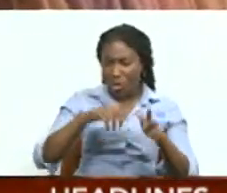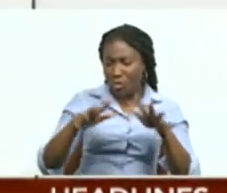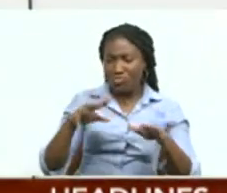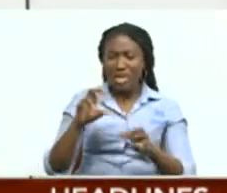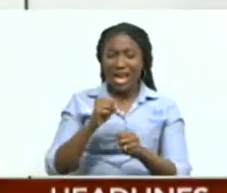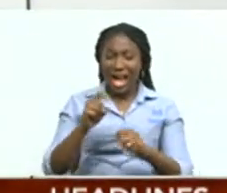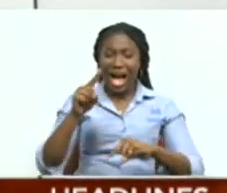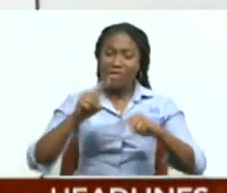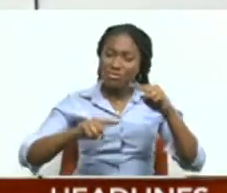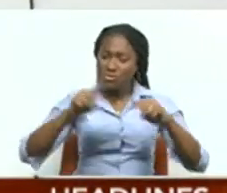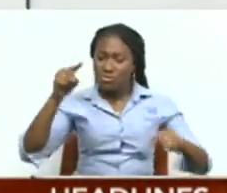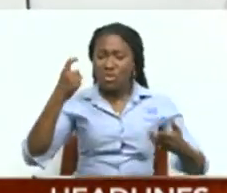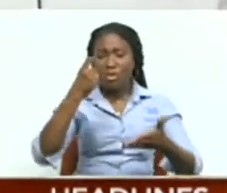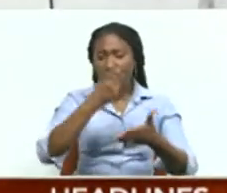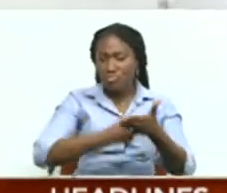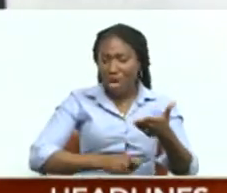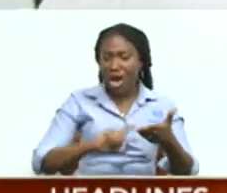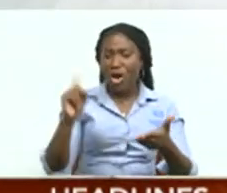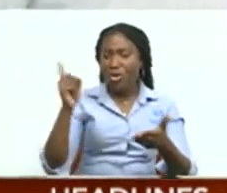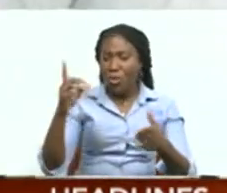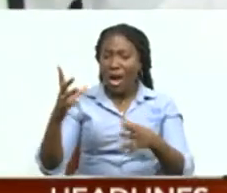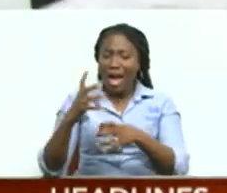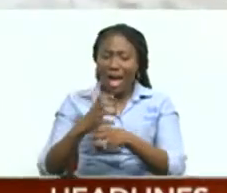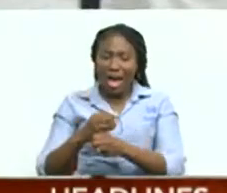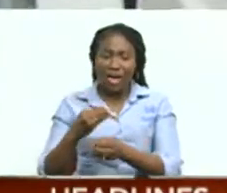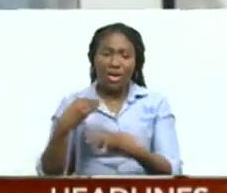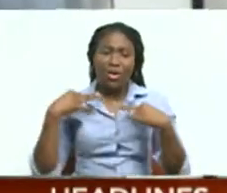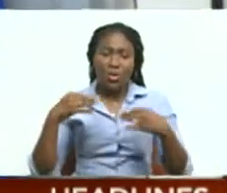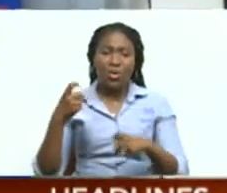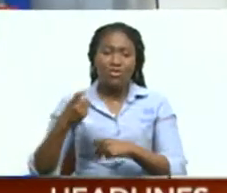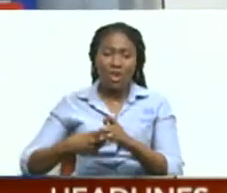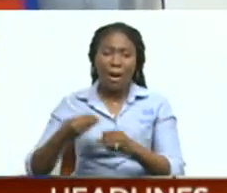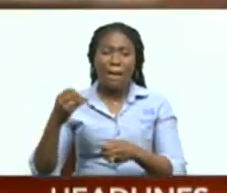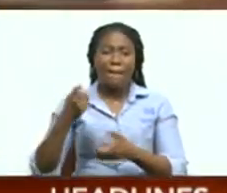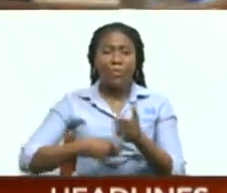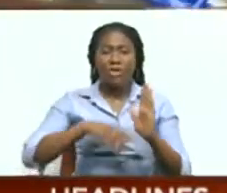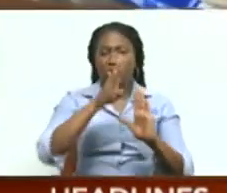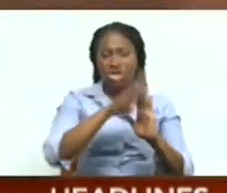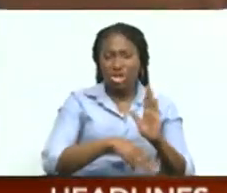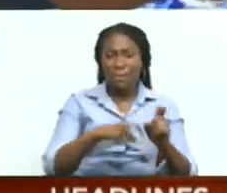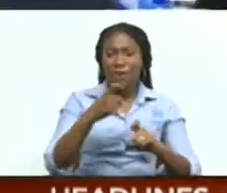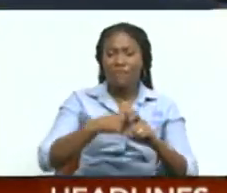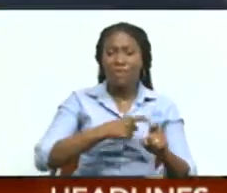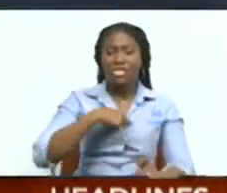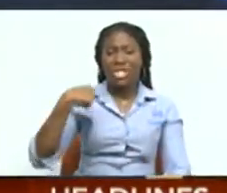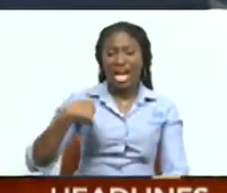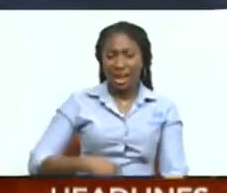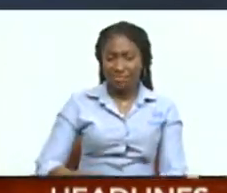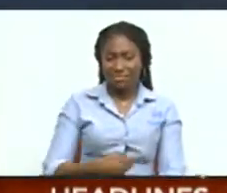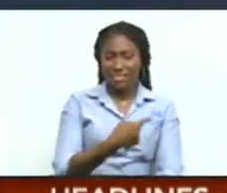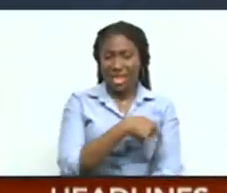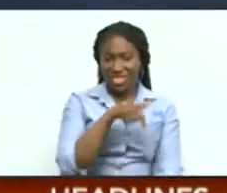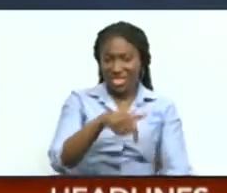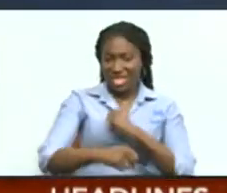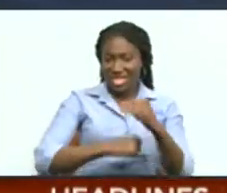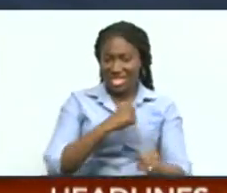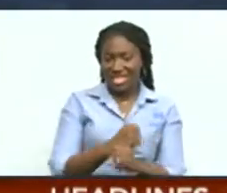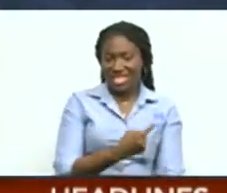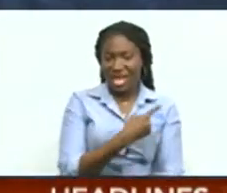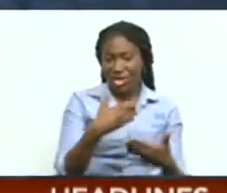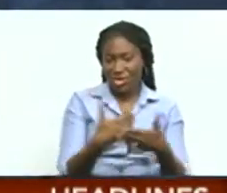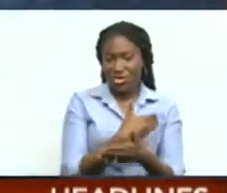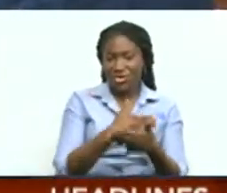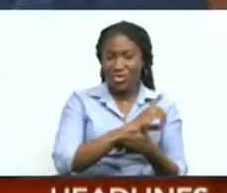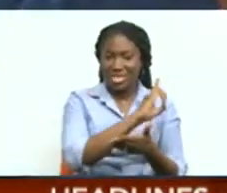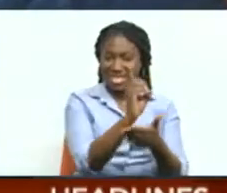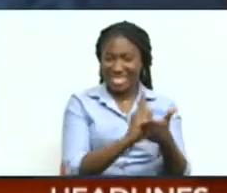vary based on where the clothings are imported from. The cheapest ones, he says, are from China. This one is a new design that came out this year, and it's